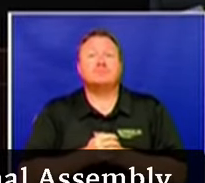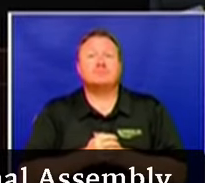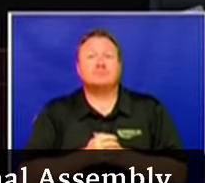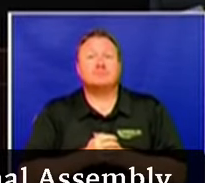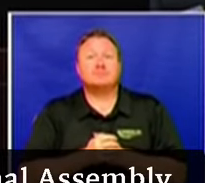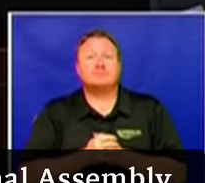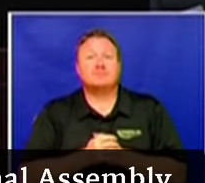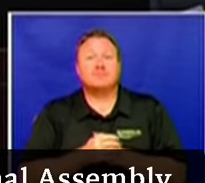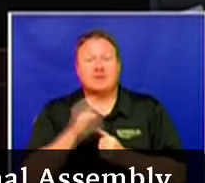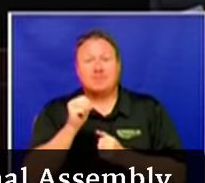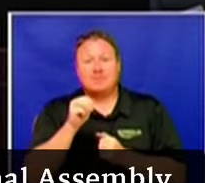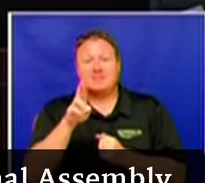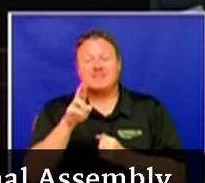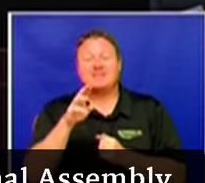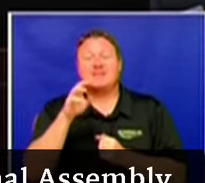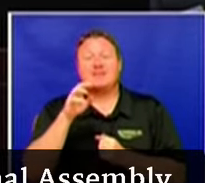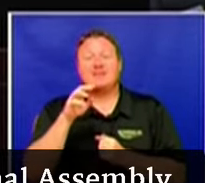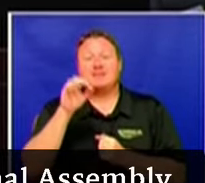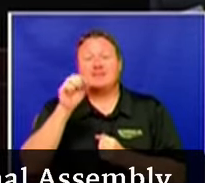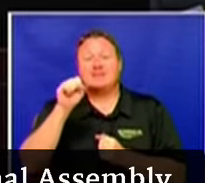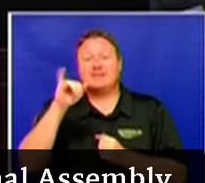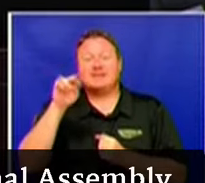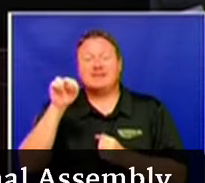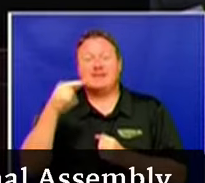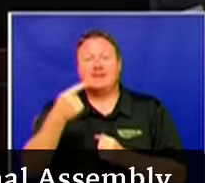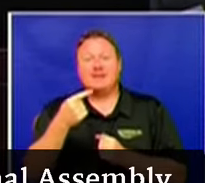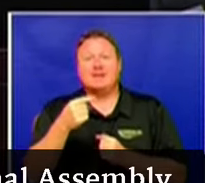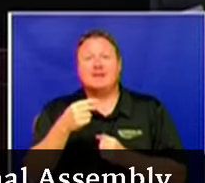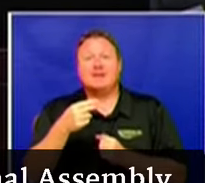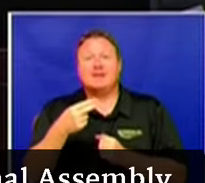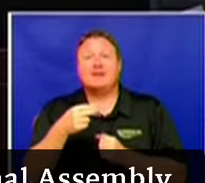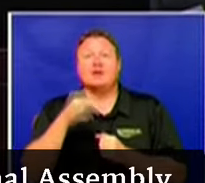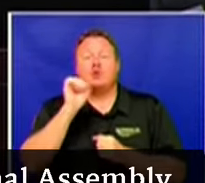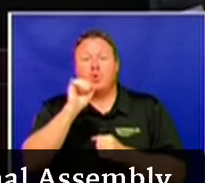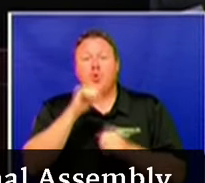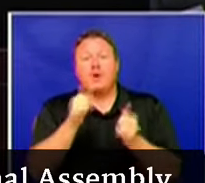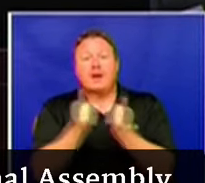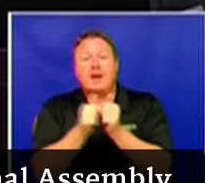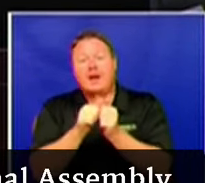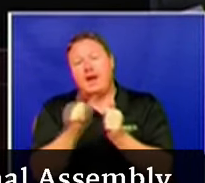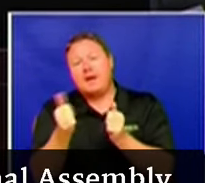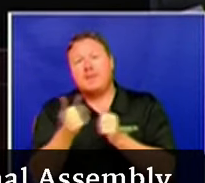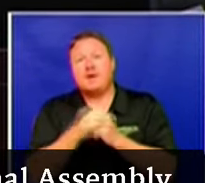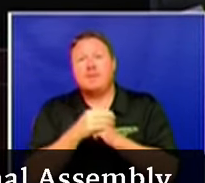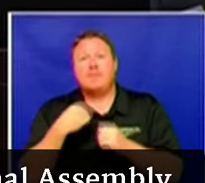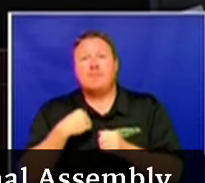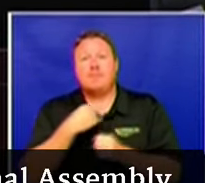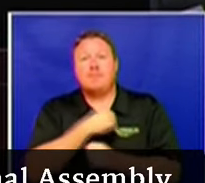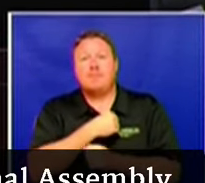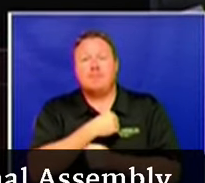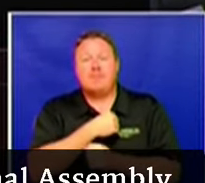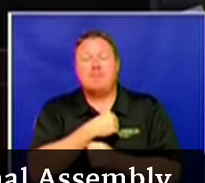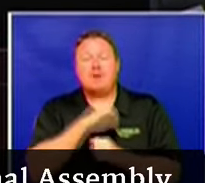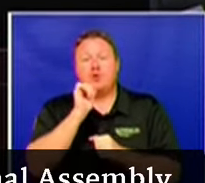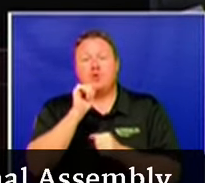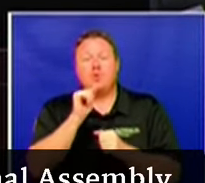Mr. Singh, your neighbor and the member of your party, said he's not a Sangoma.